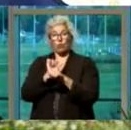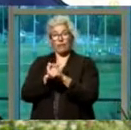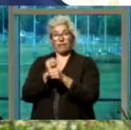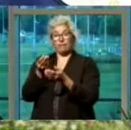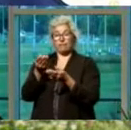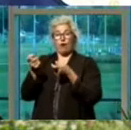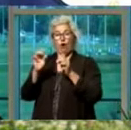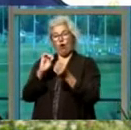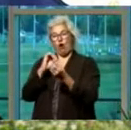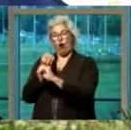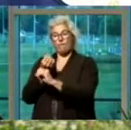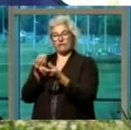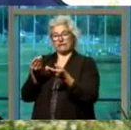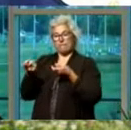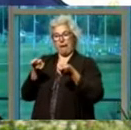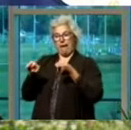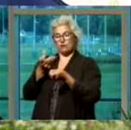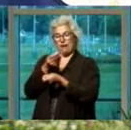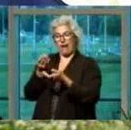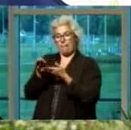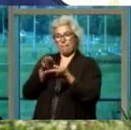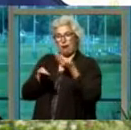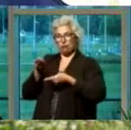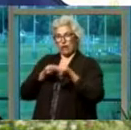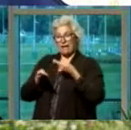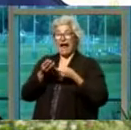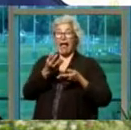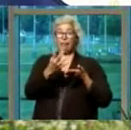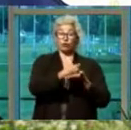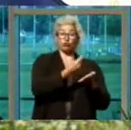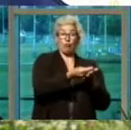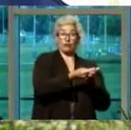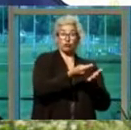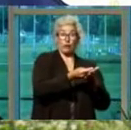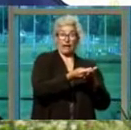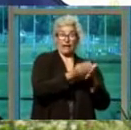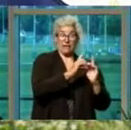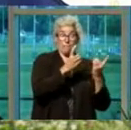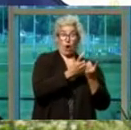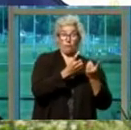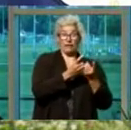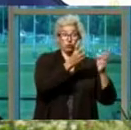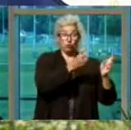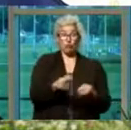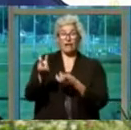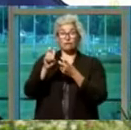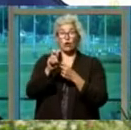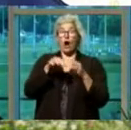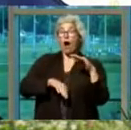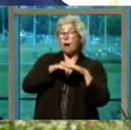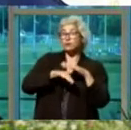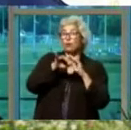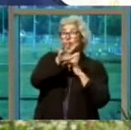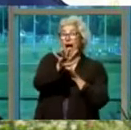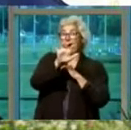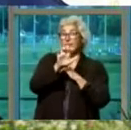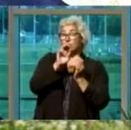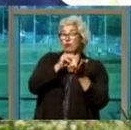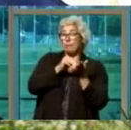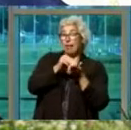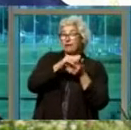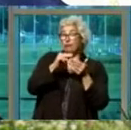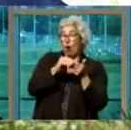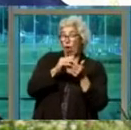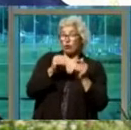Budget and the Treasury Department to transfer up to as much as $500 million of funds from the Commodity